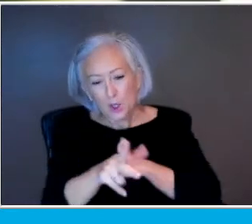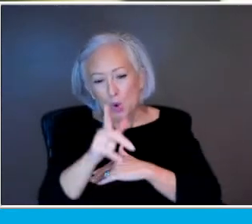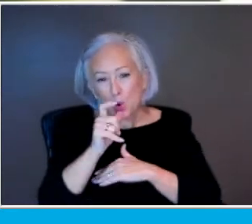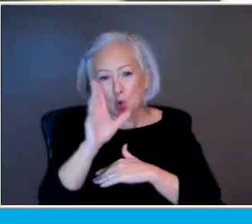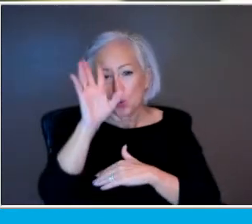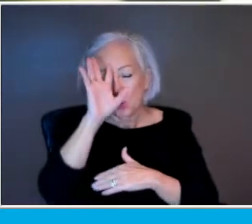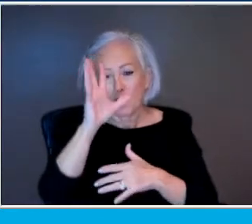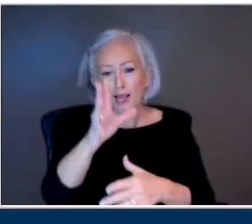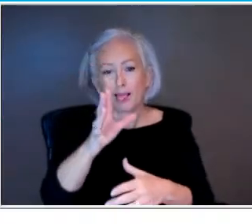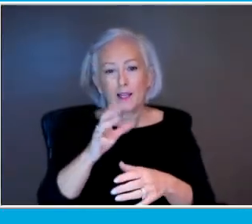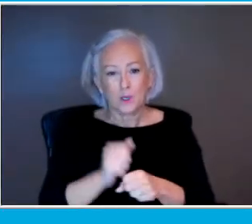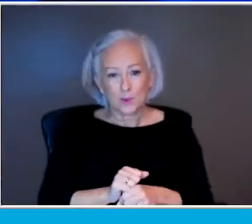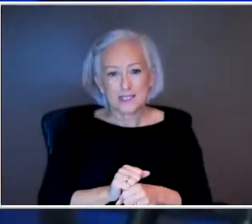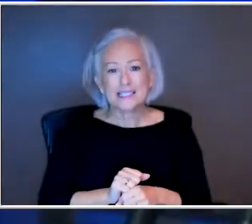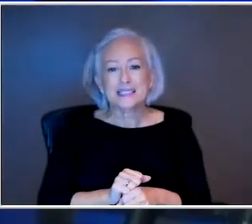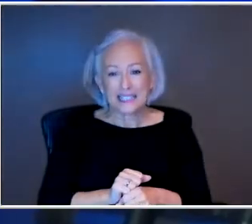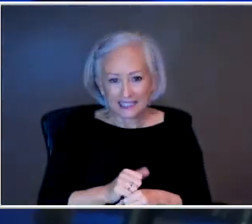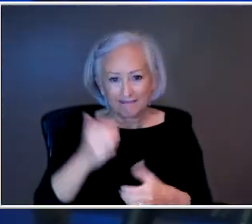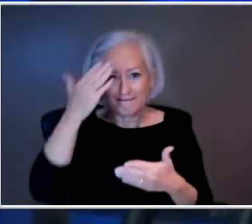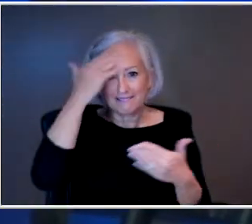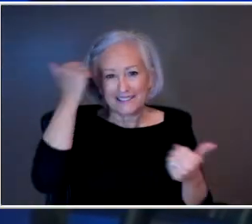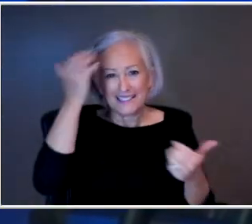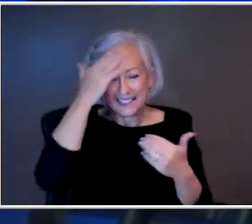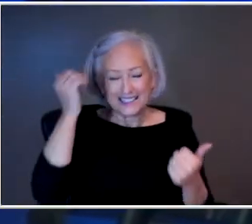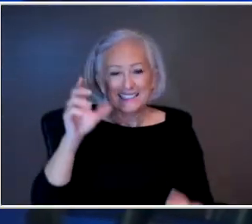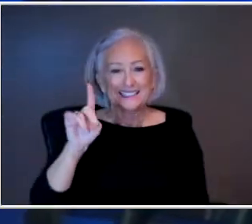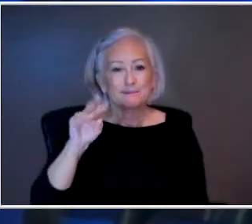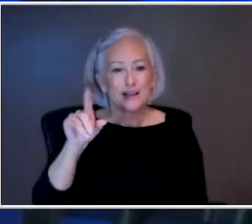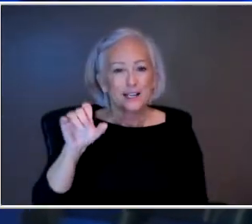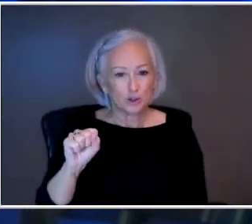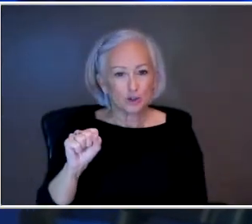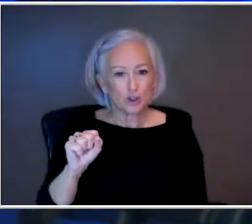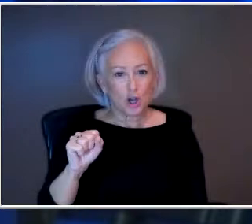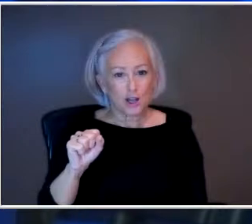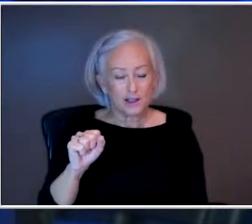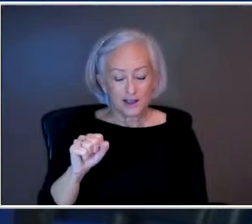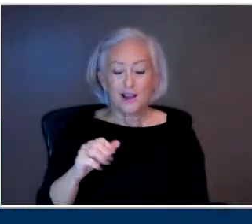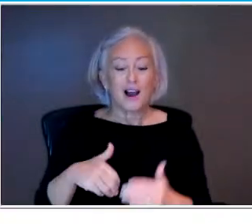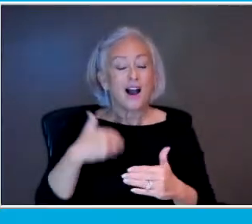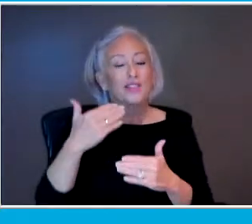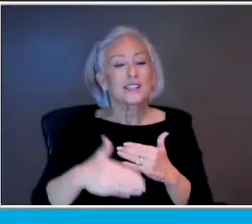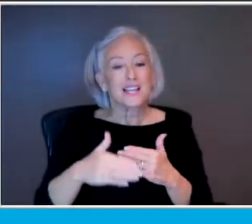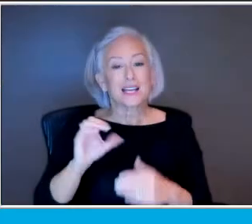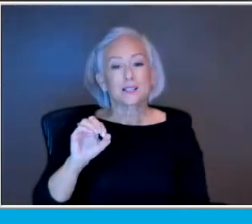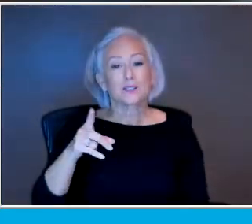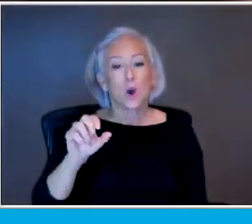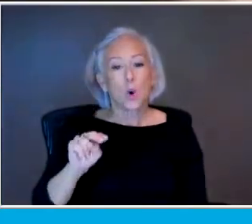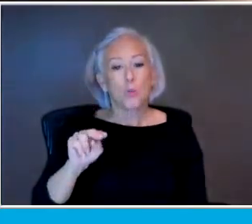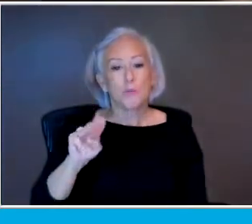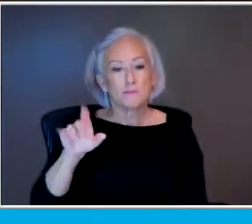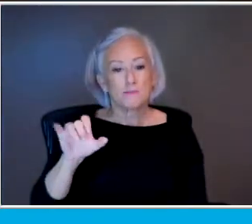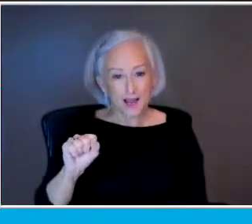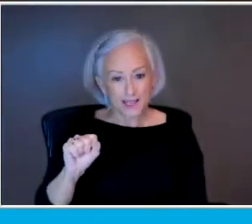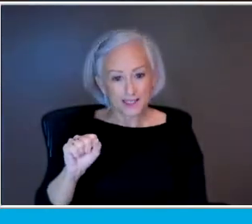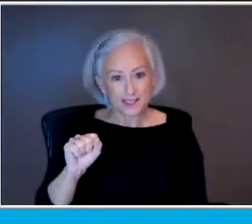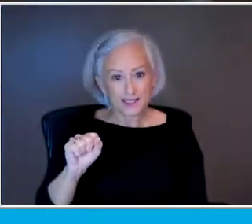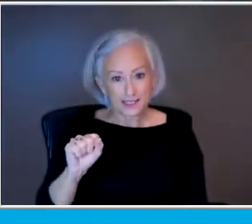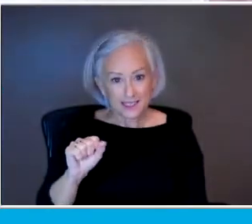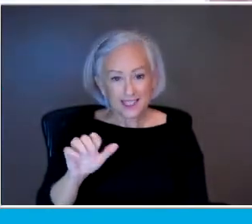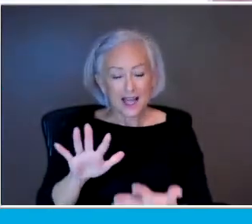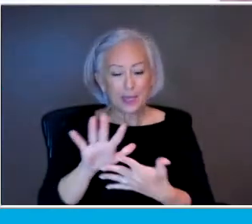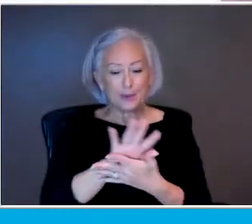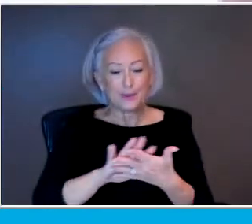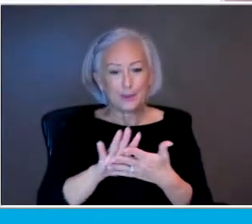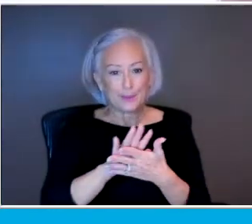do with that information? I'm Alexis Del Cid. On the next Open Mics with Dr. Stites, the blurry line between normal